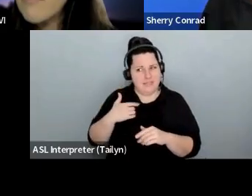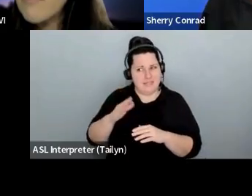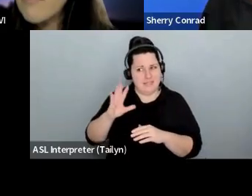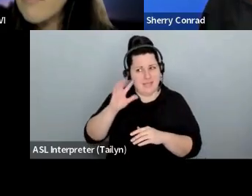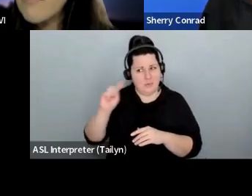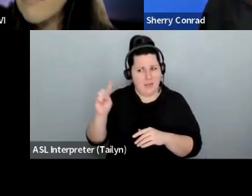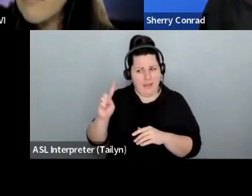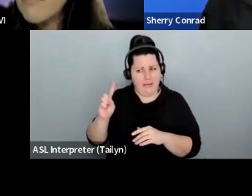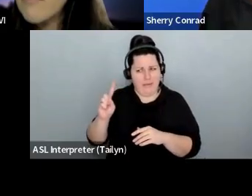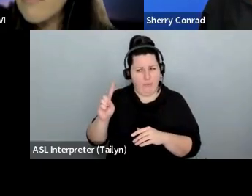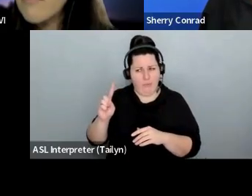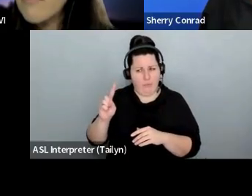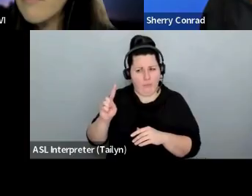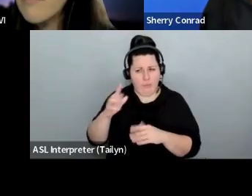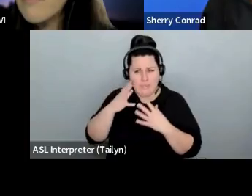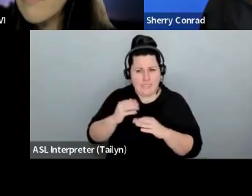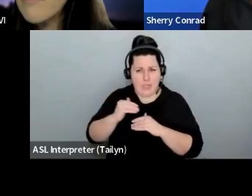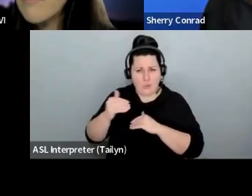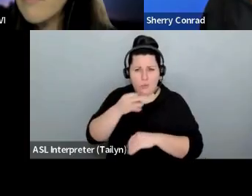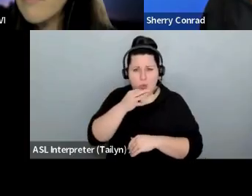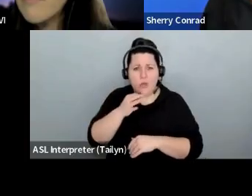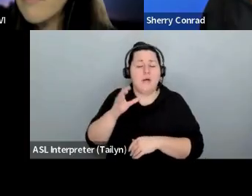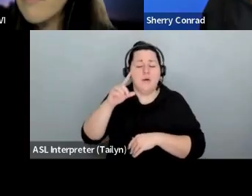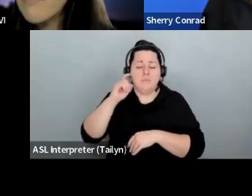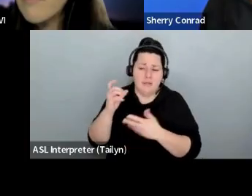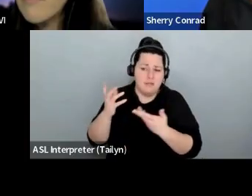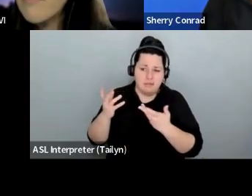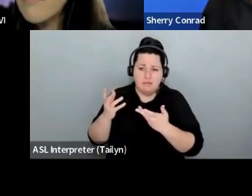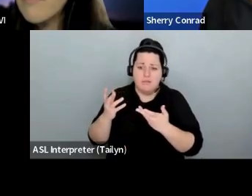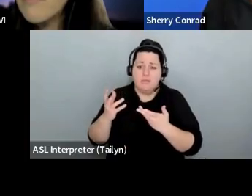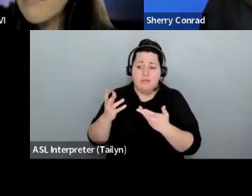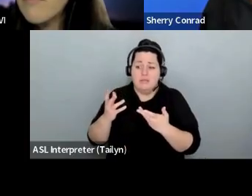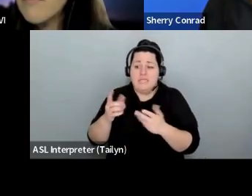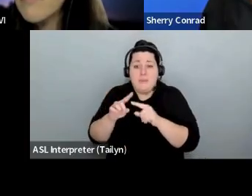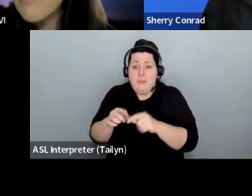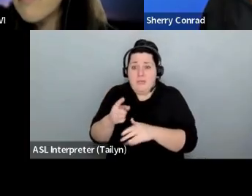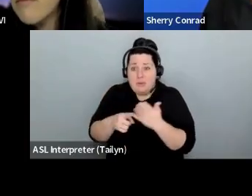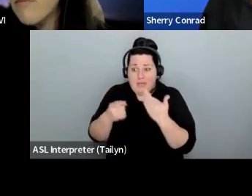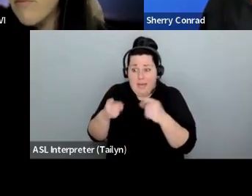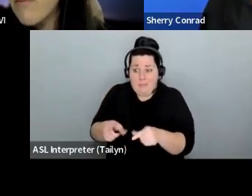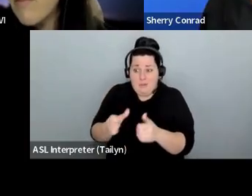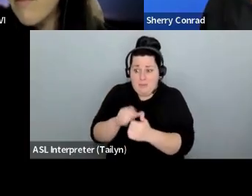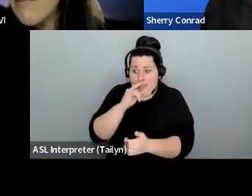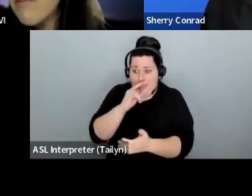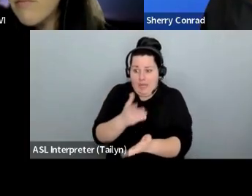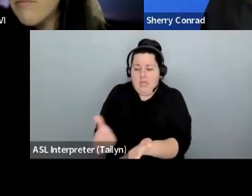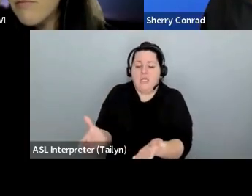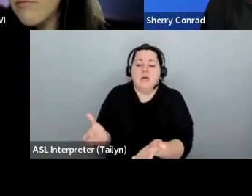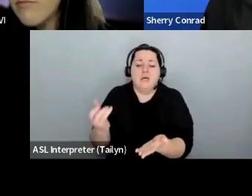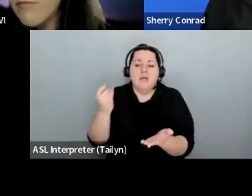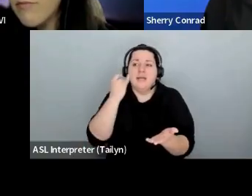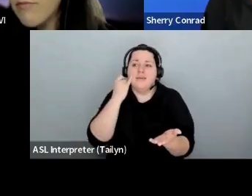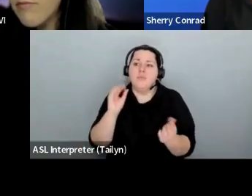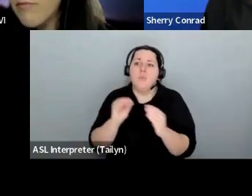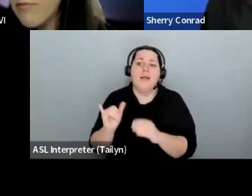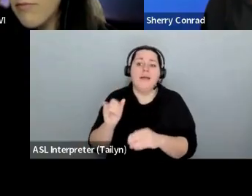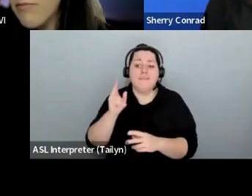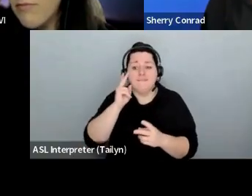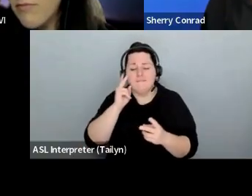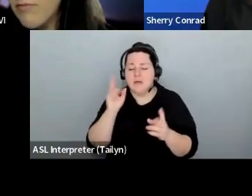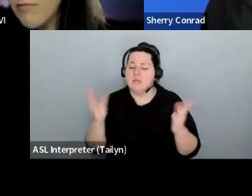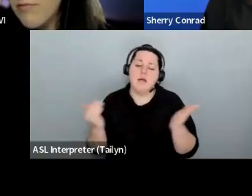predeterminative, because I could see, depending on what is manifesting, like if it's more of a visual,